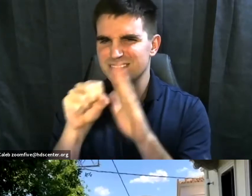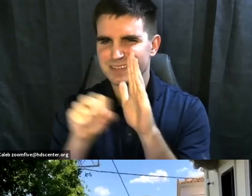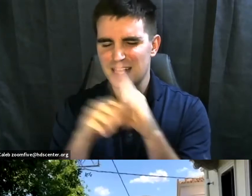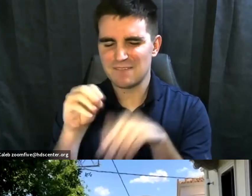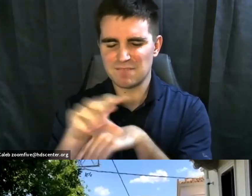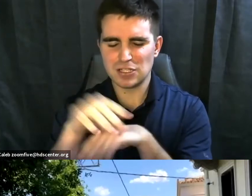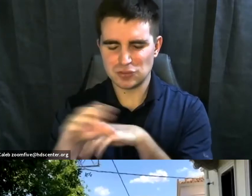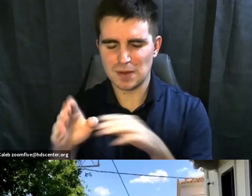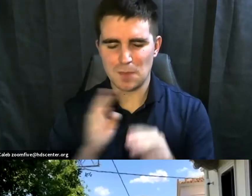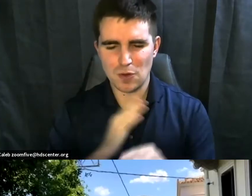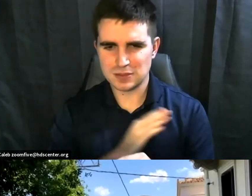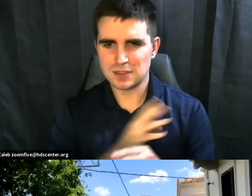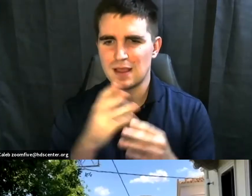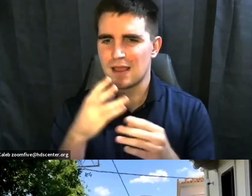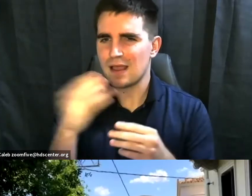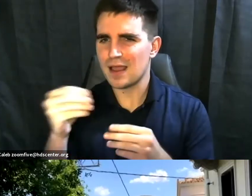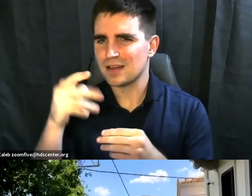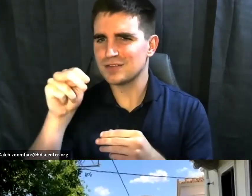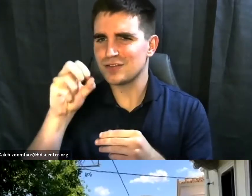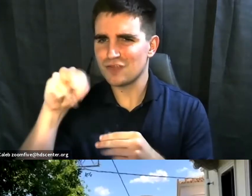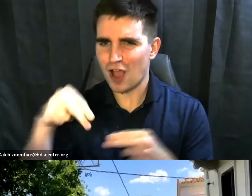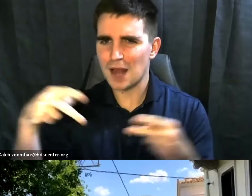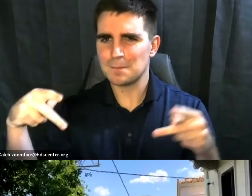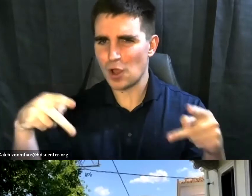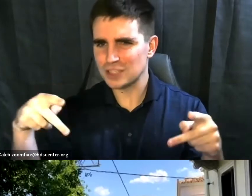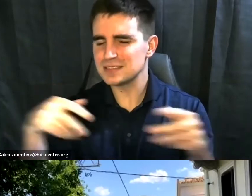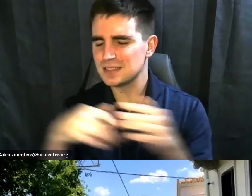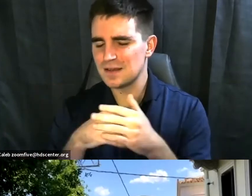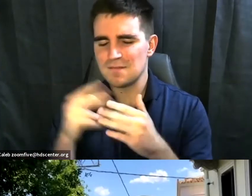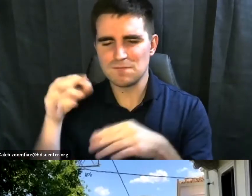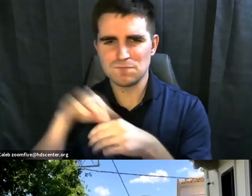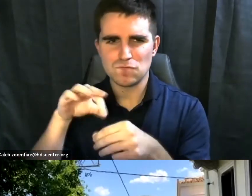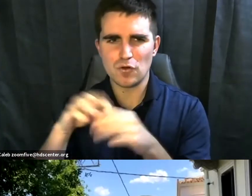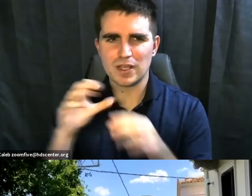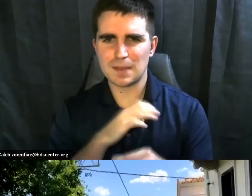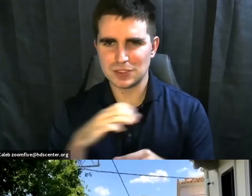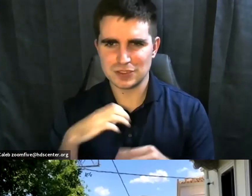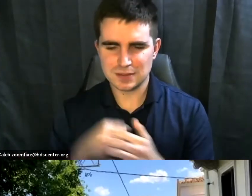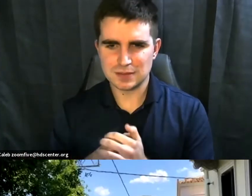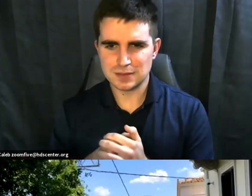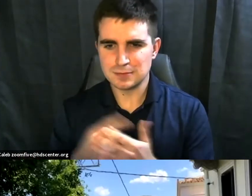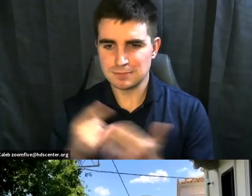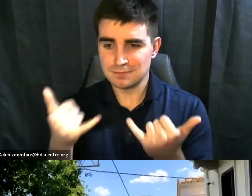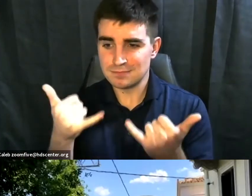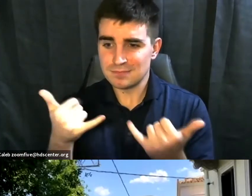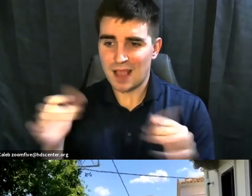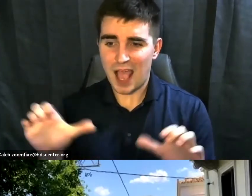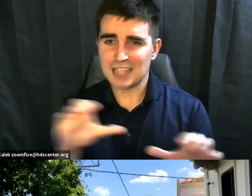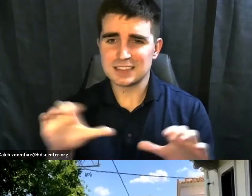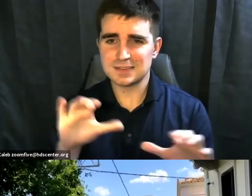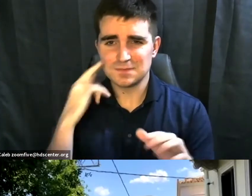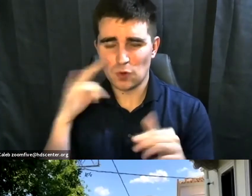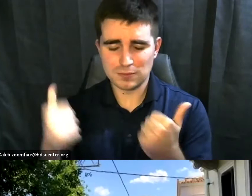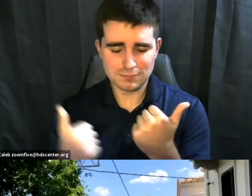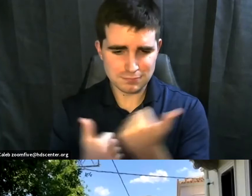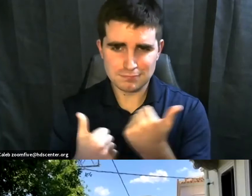as nonpartisan voting coalitions. He is active in local advocacy efforts concerning disability, poverty, housing,